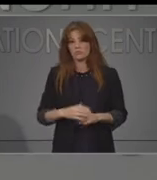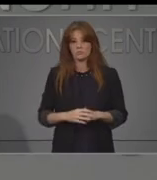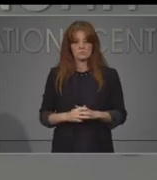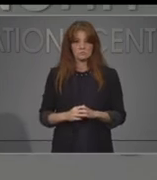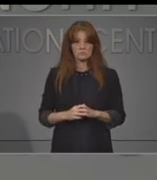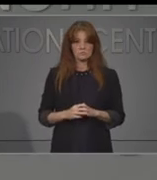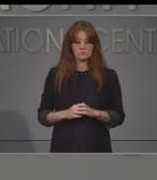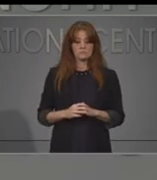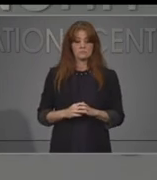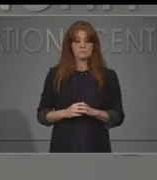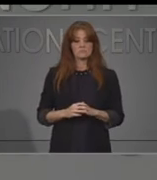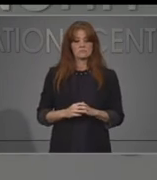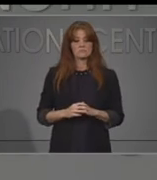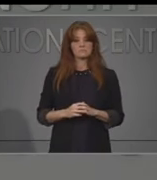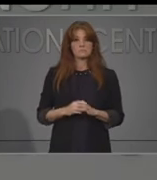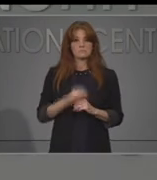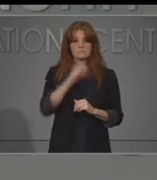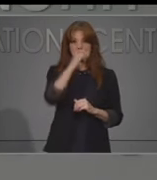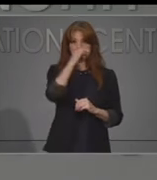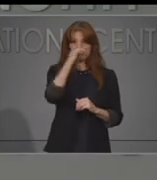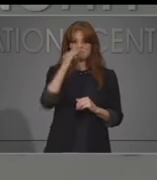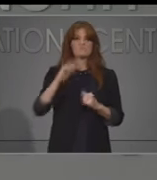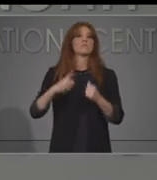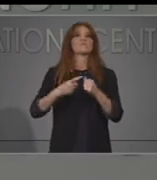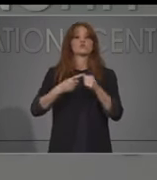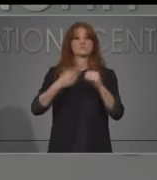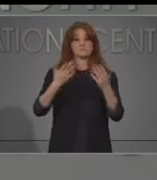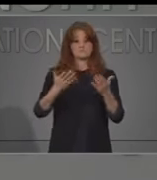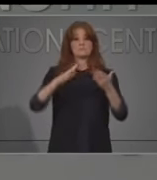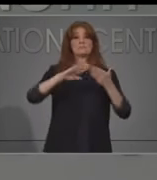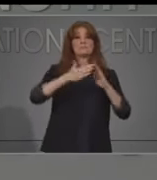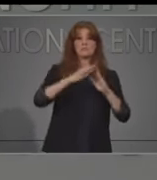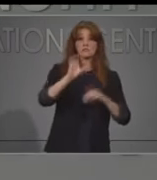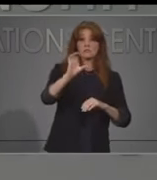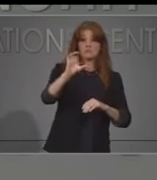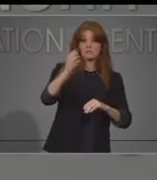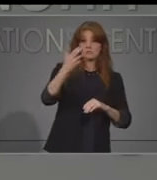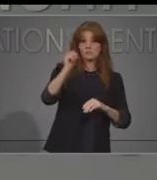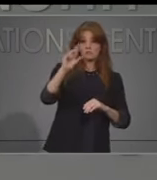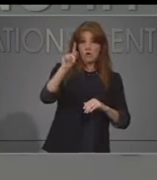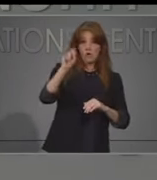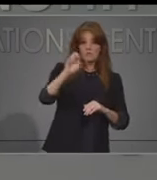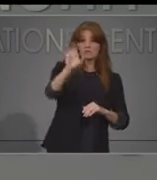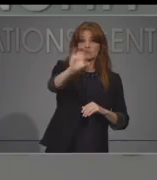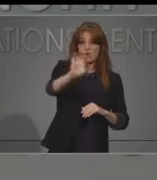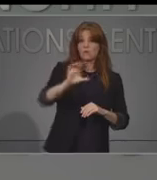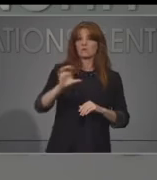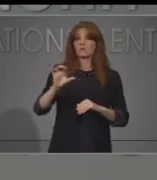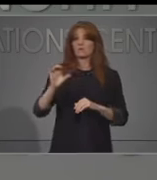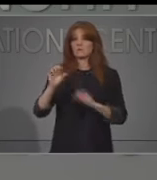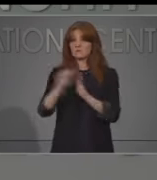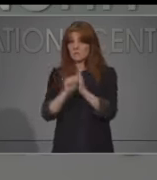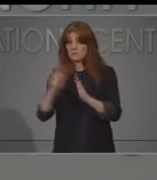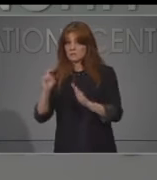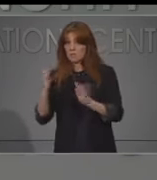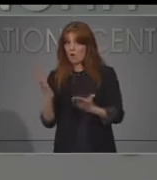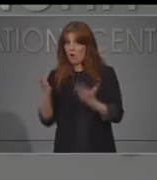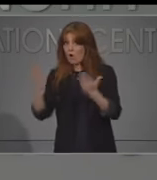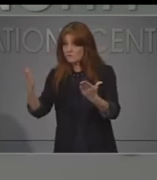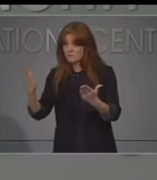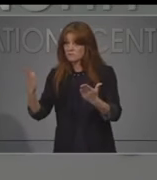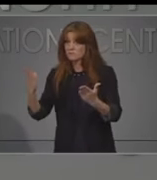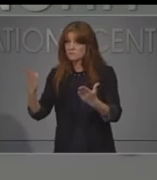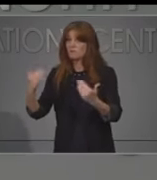Well, first, the city of Charlotte and the state of North Carolina offered to have the RNC